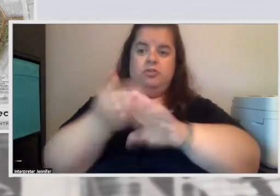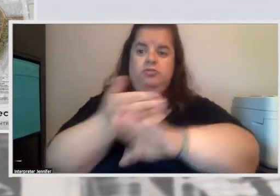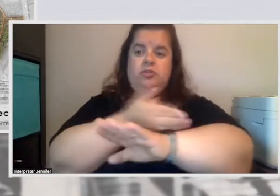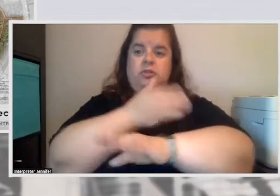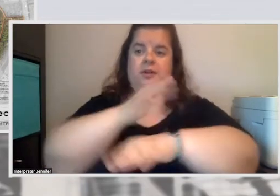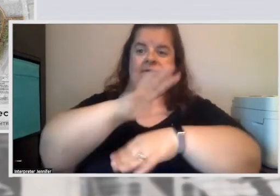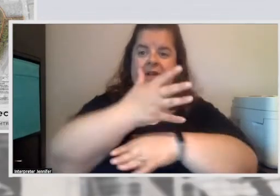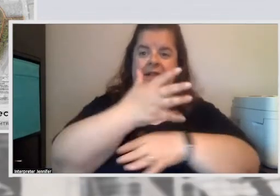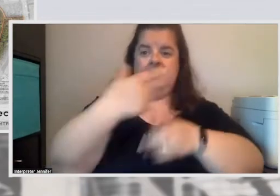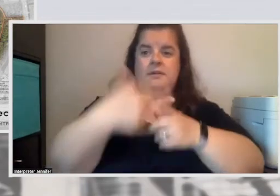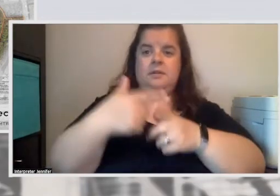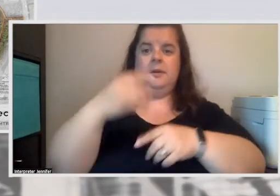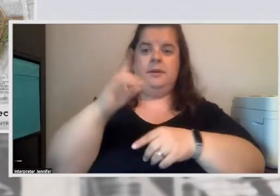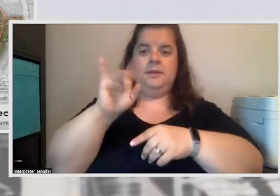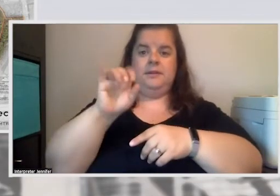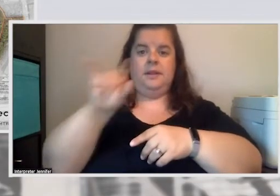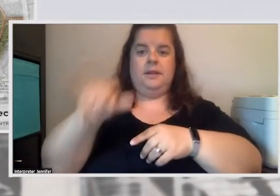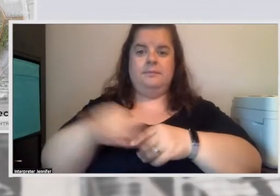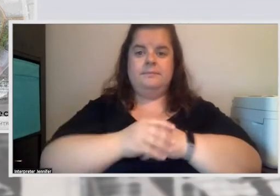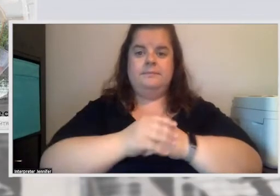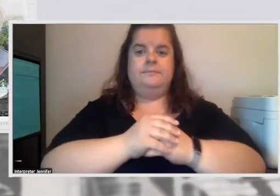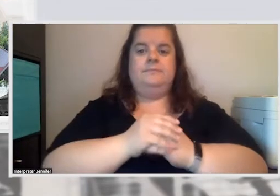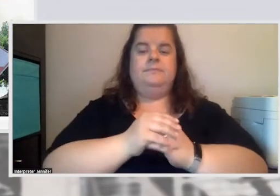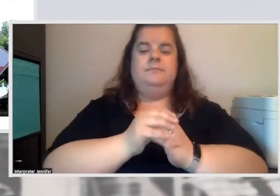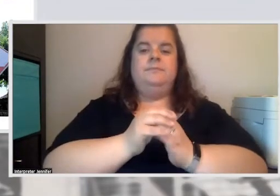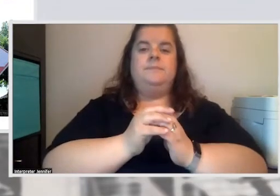and Dinwiddie Street.